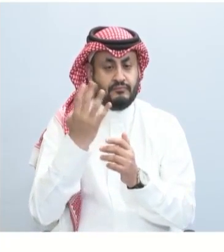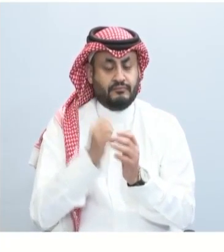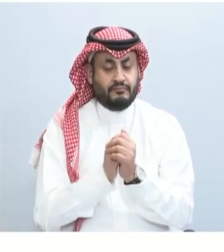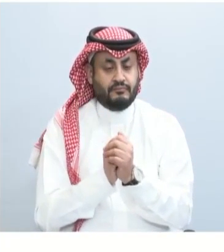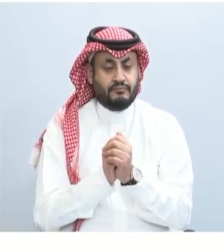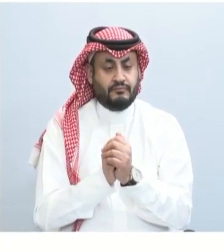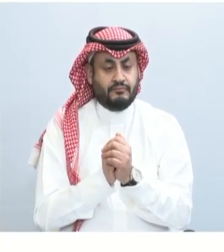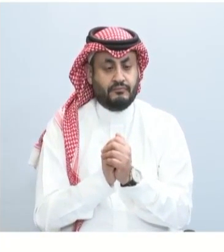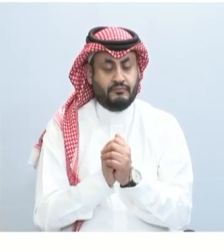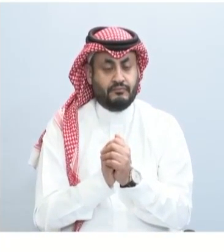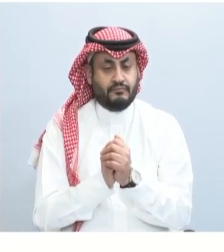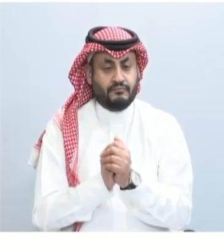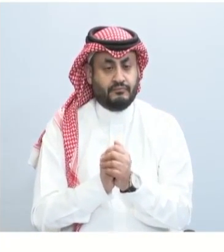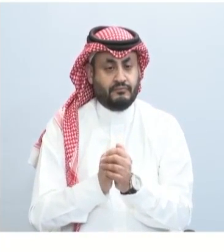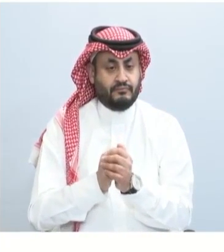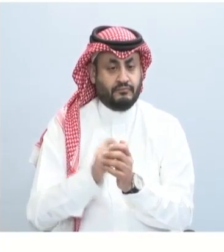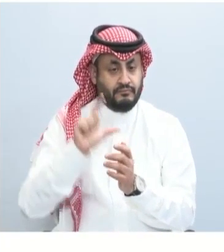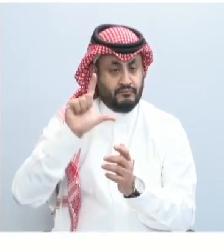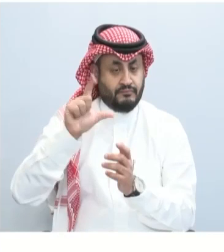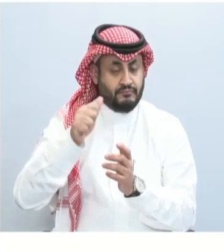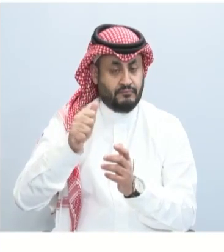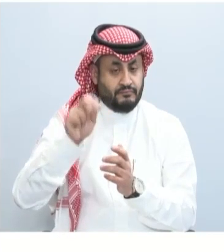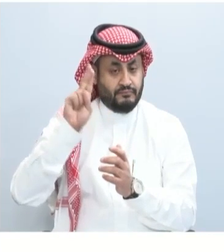one. The last one is